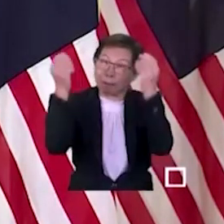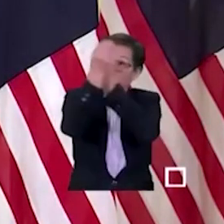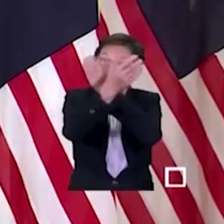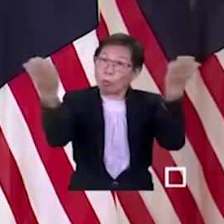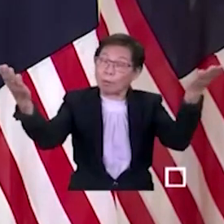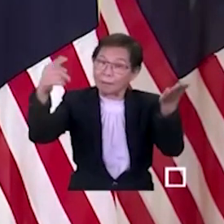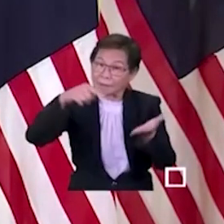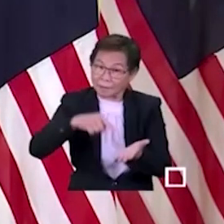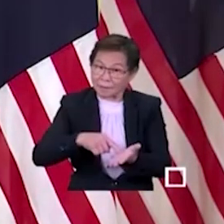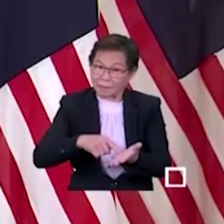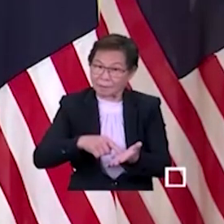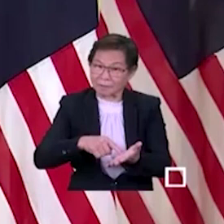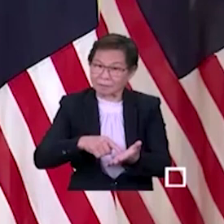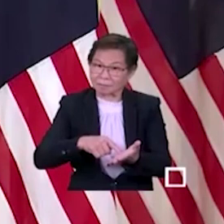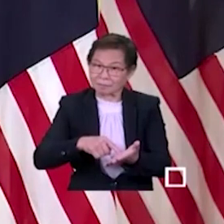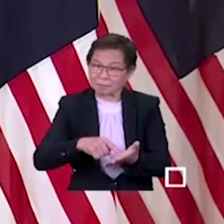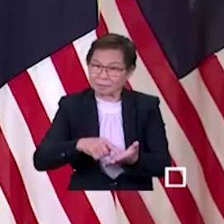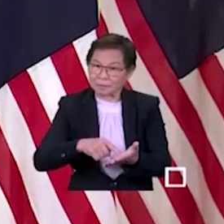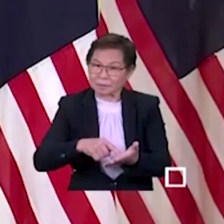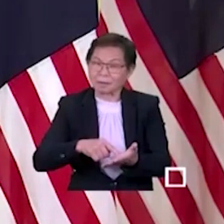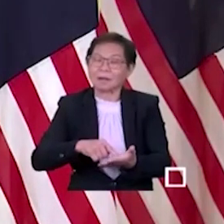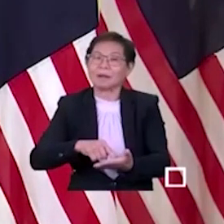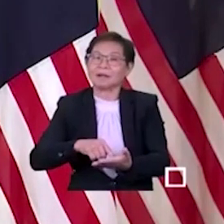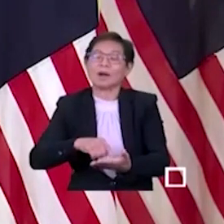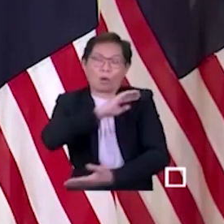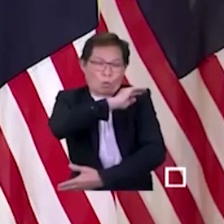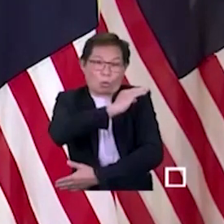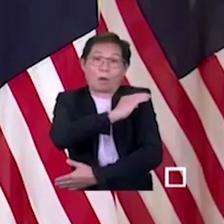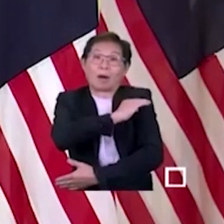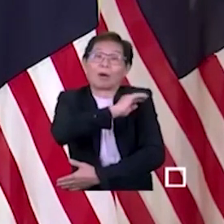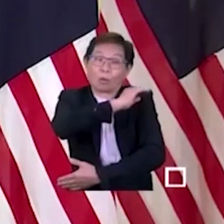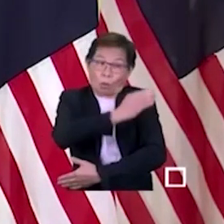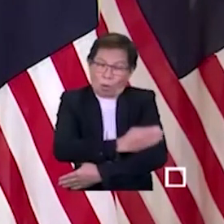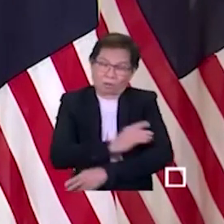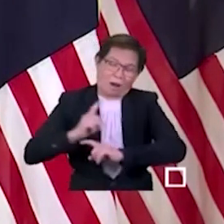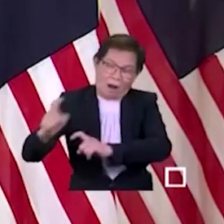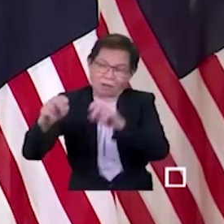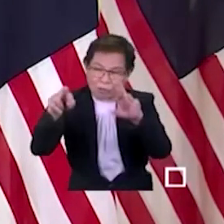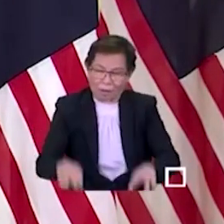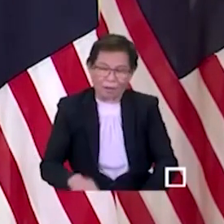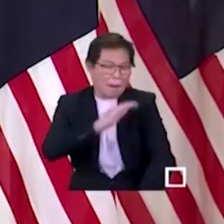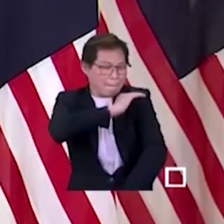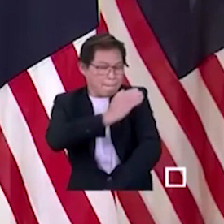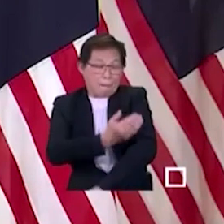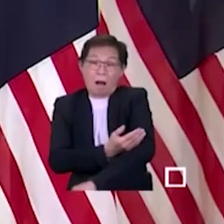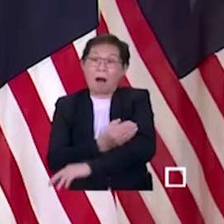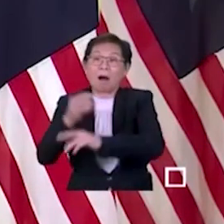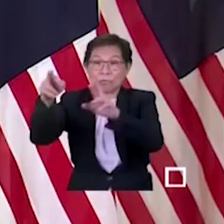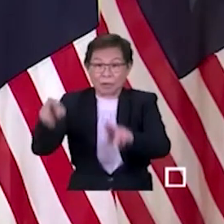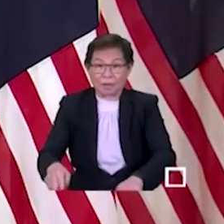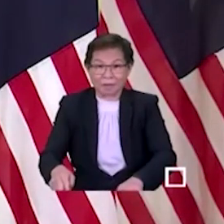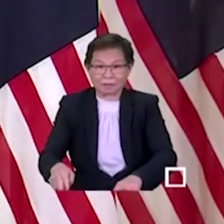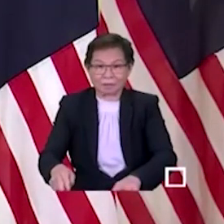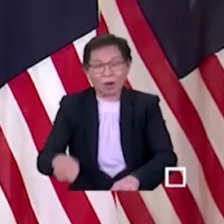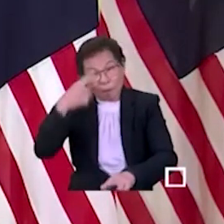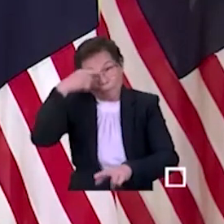reduced if the chosen date falls during the year-end monsoon season. The ruling party's rush for an election comes as the economy still recovering from the